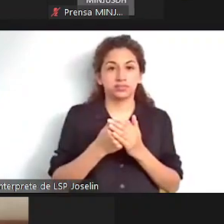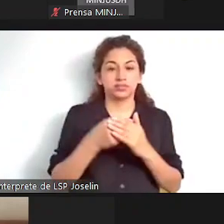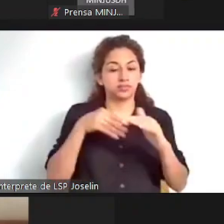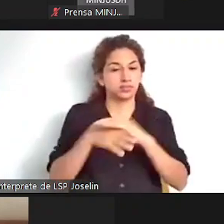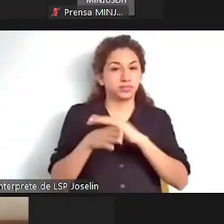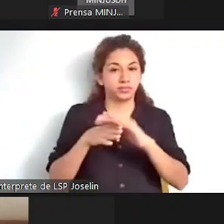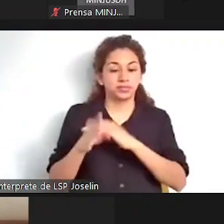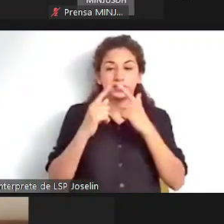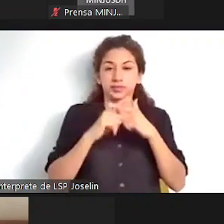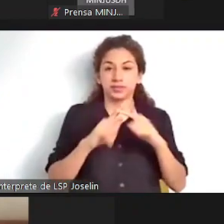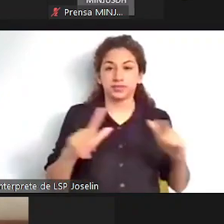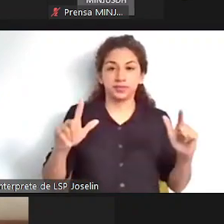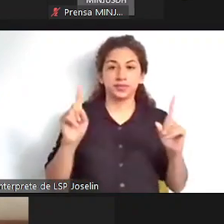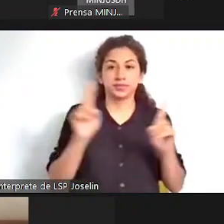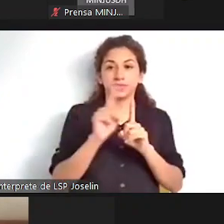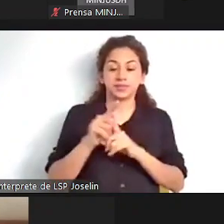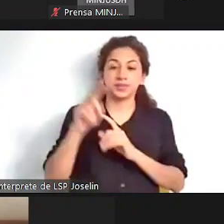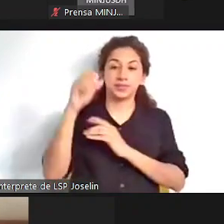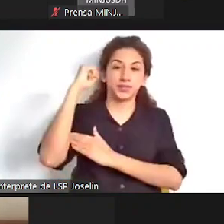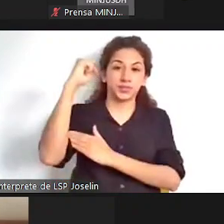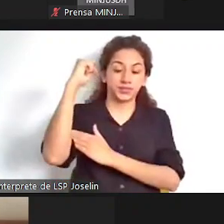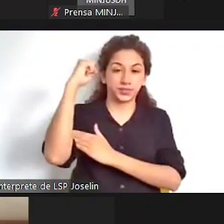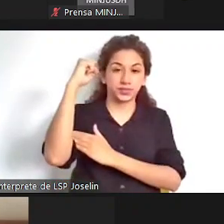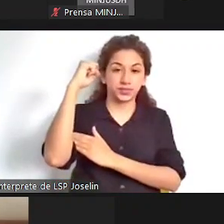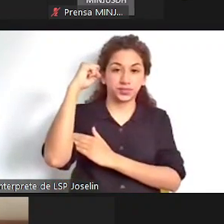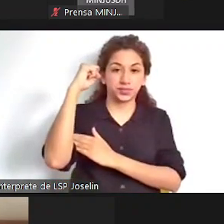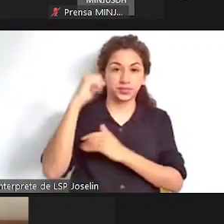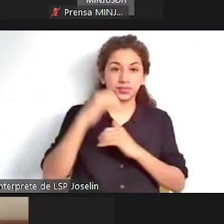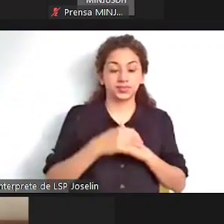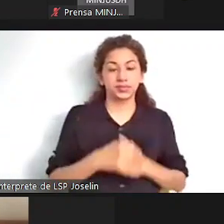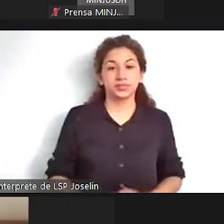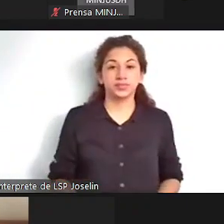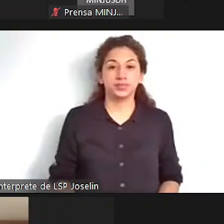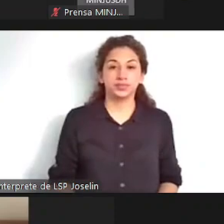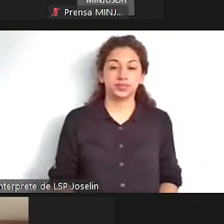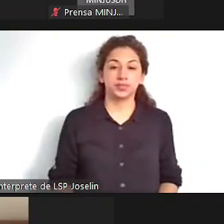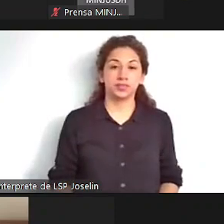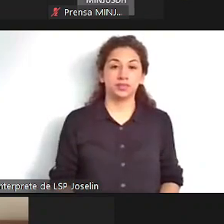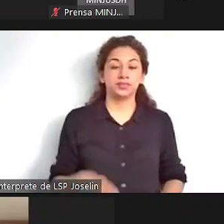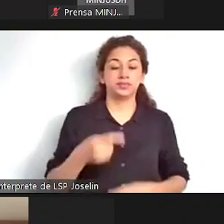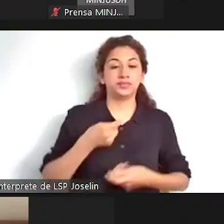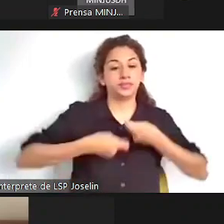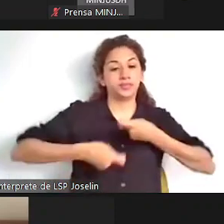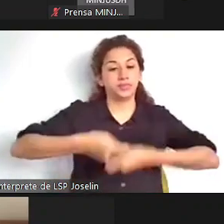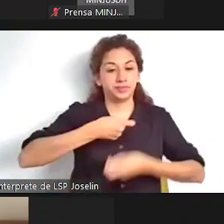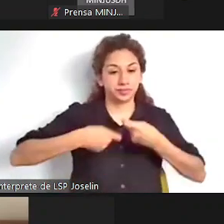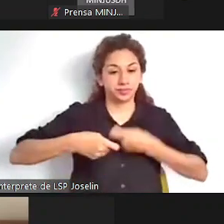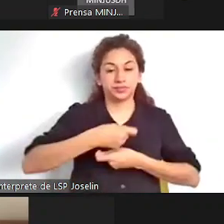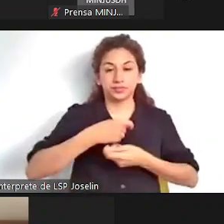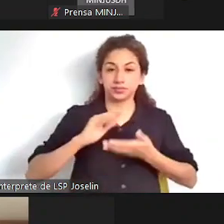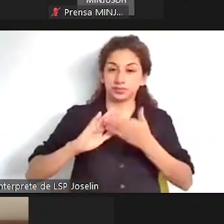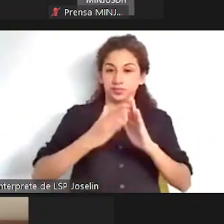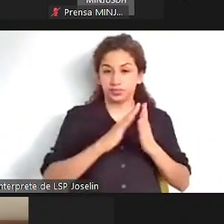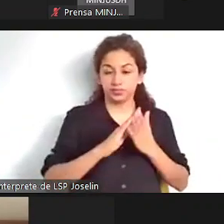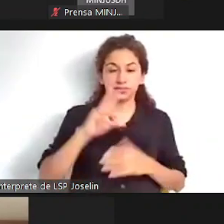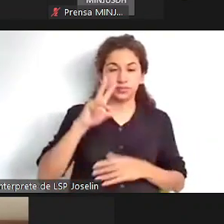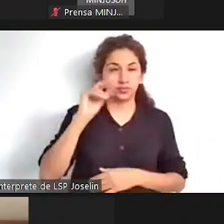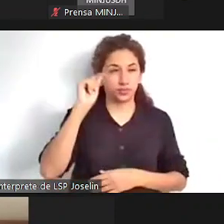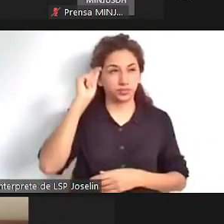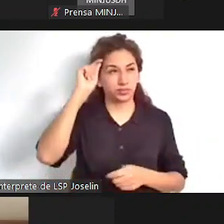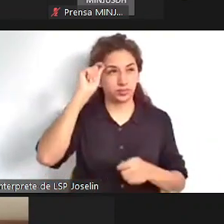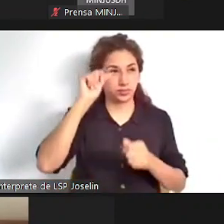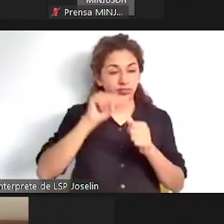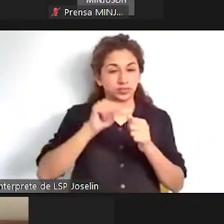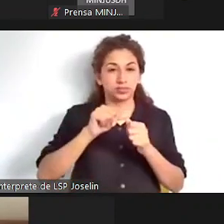rights and just to echo what my two panelist members had said indeed there are a number of